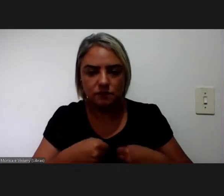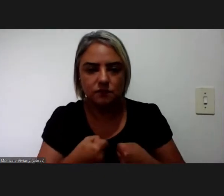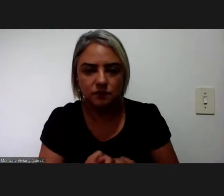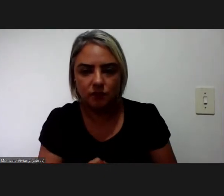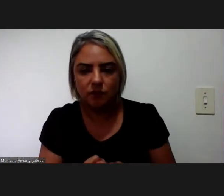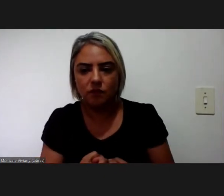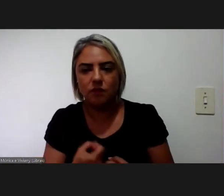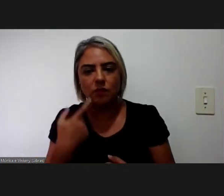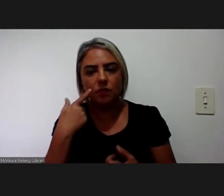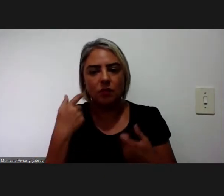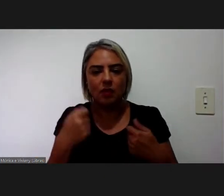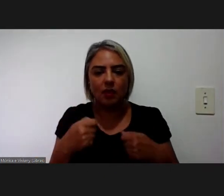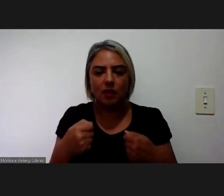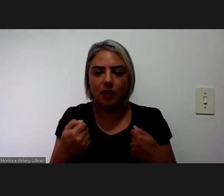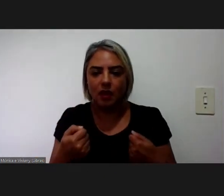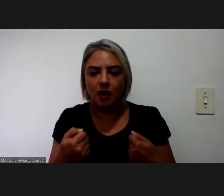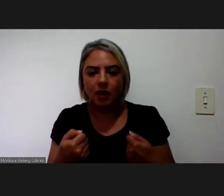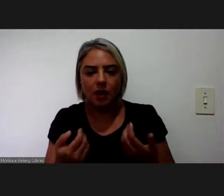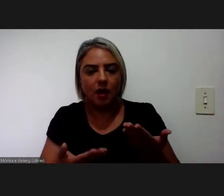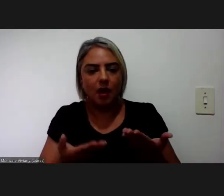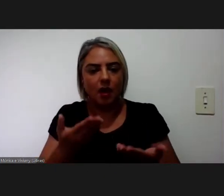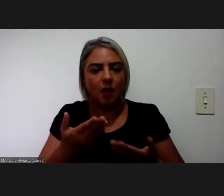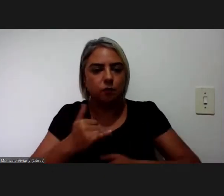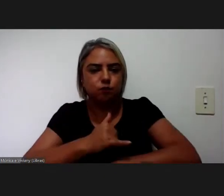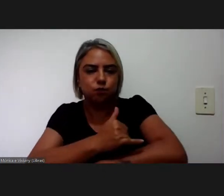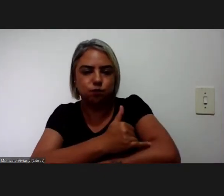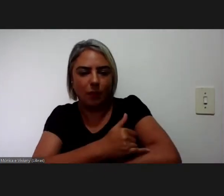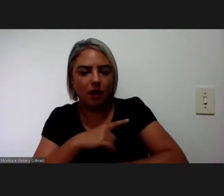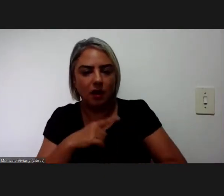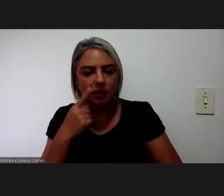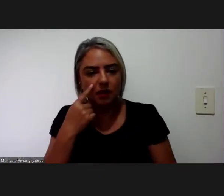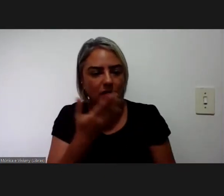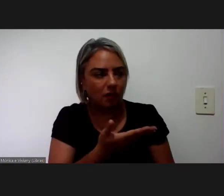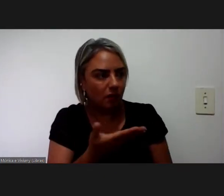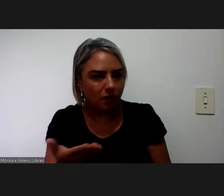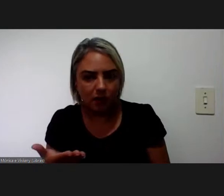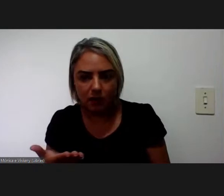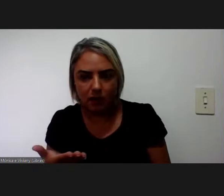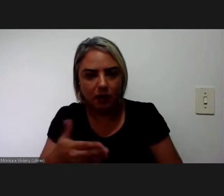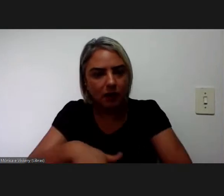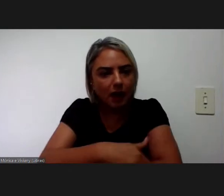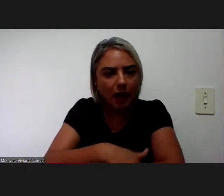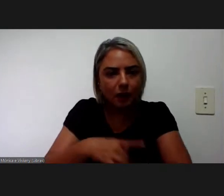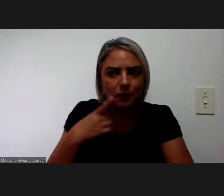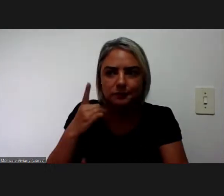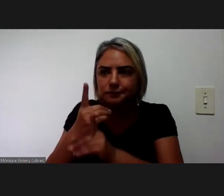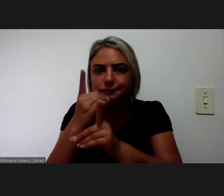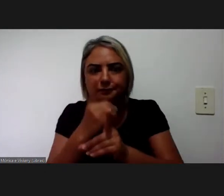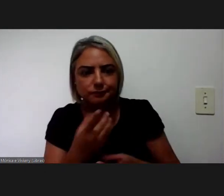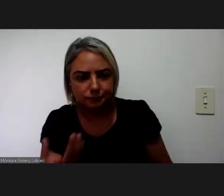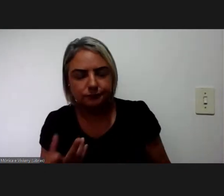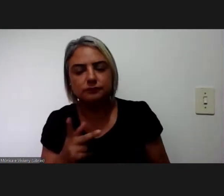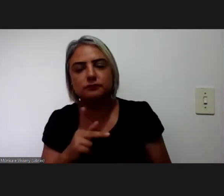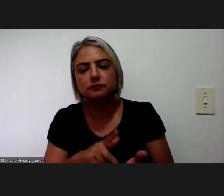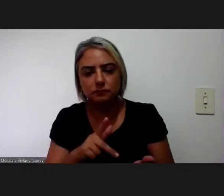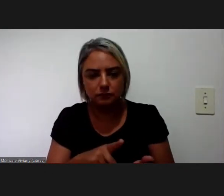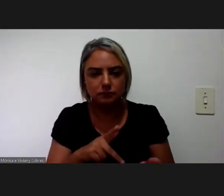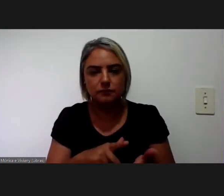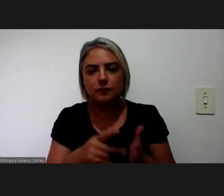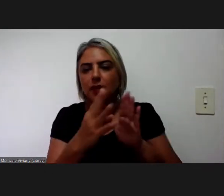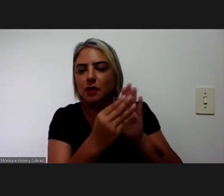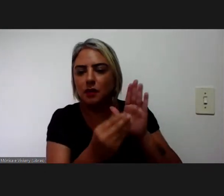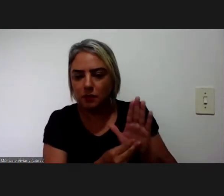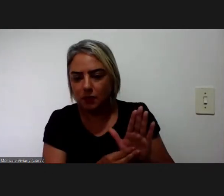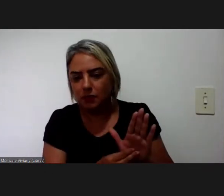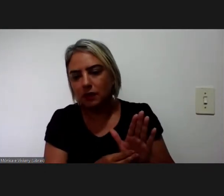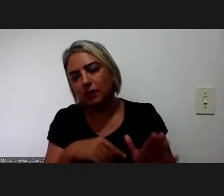make more efforts, like obesity, overweight. It's a problem when you see around. We see that, and